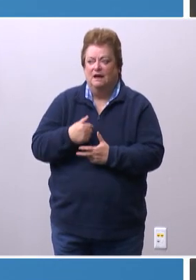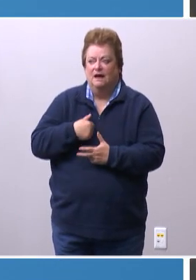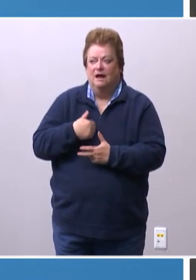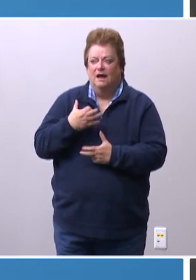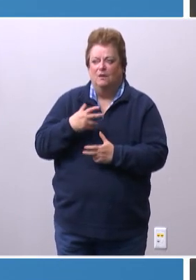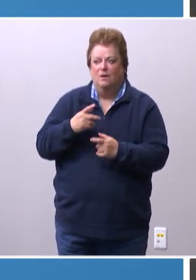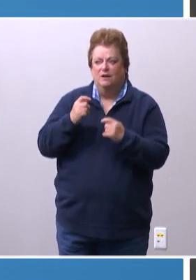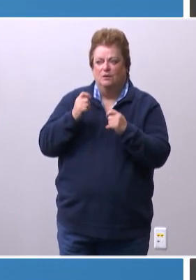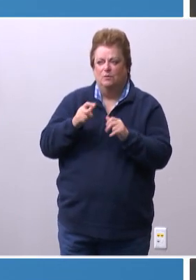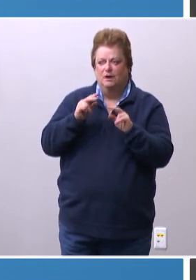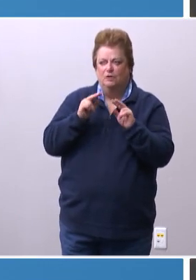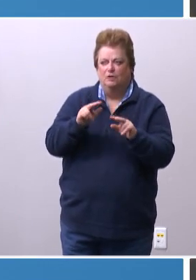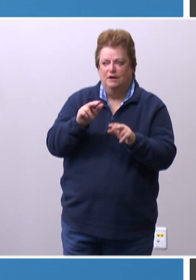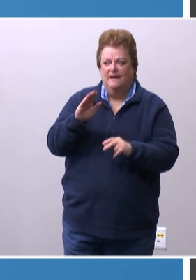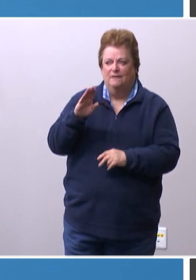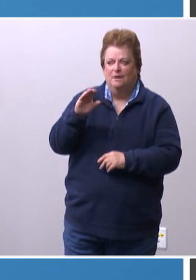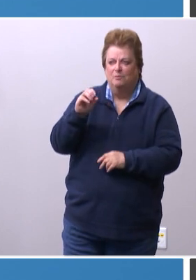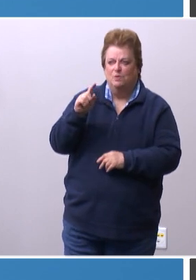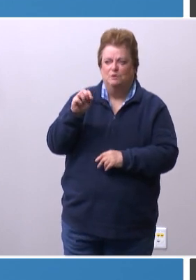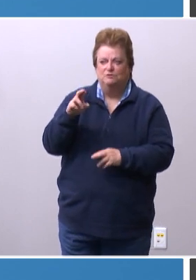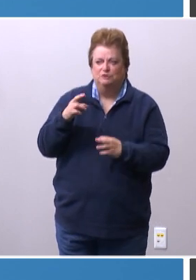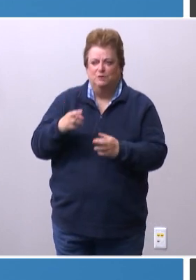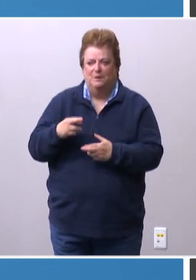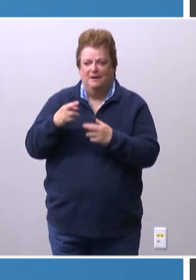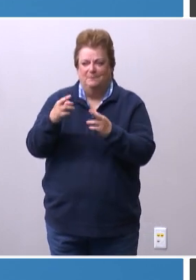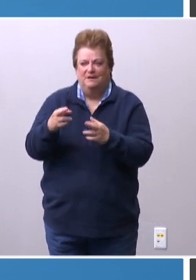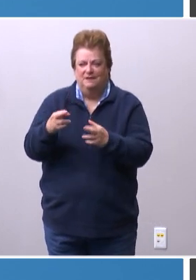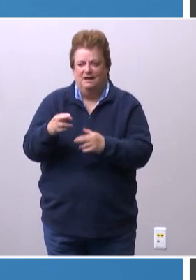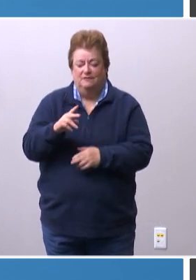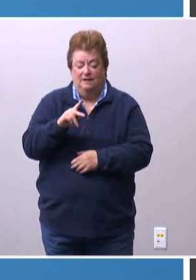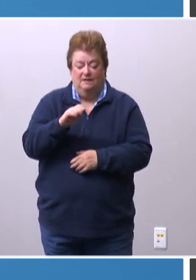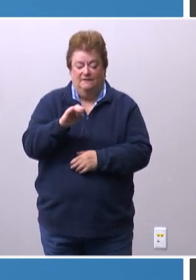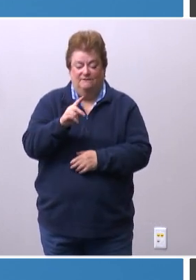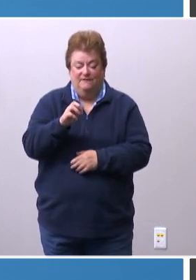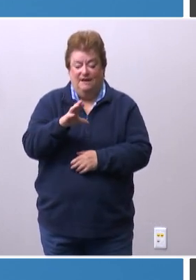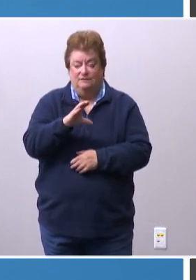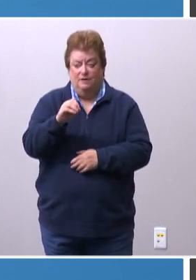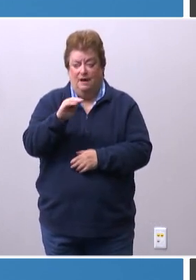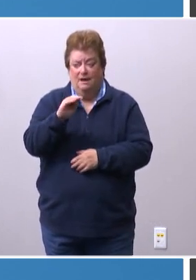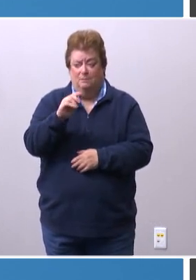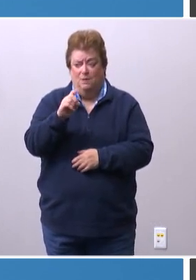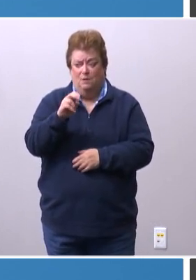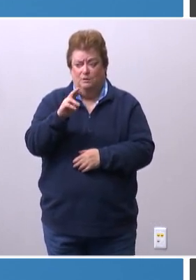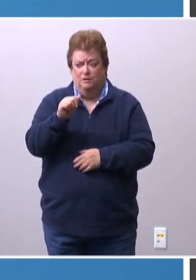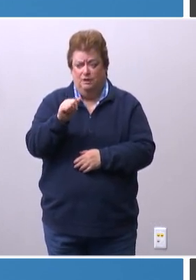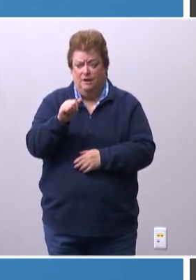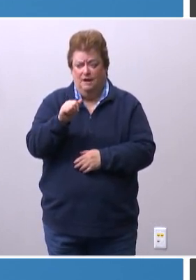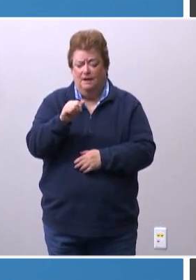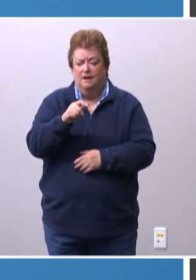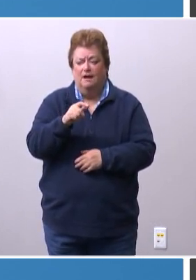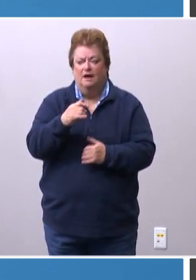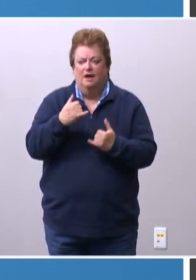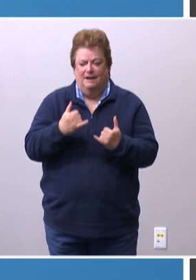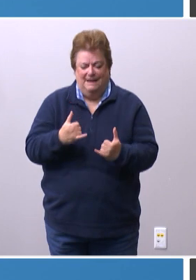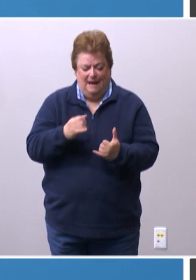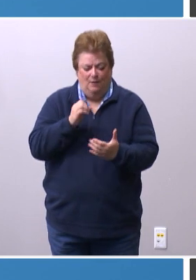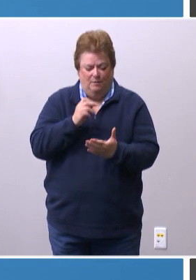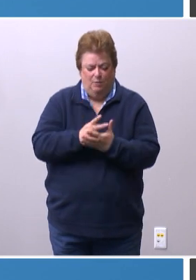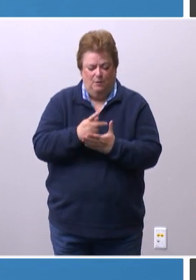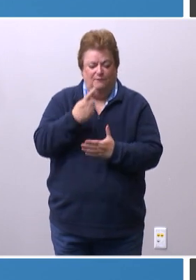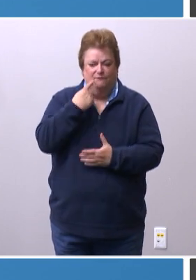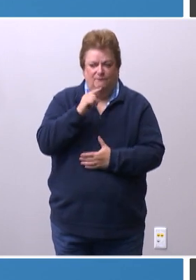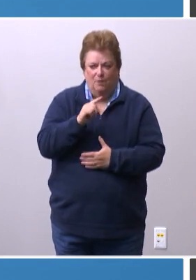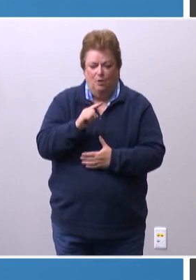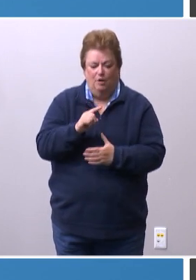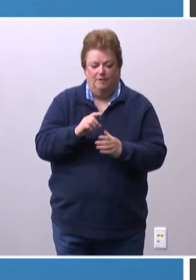quick look at the booster recommendations. Pfizer and Moderna booster doses are currently approved for the